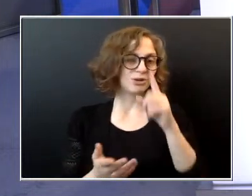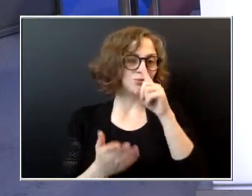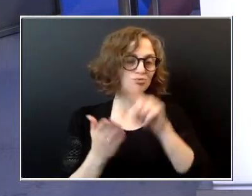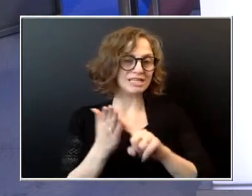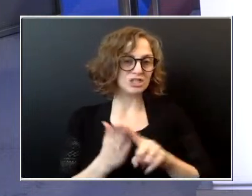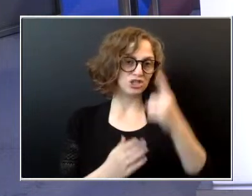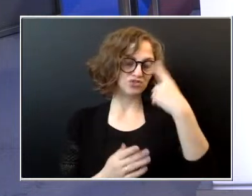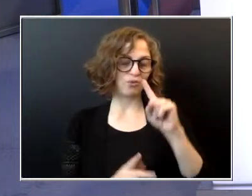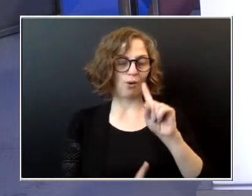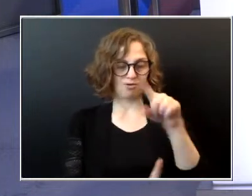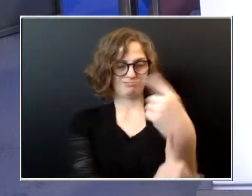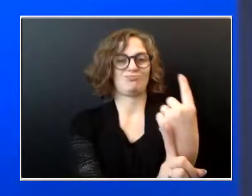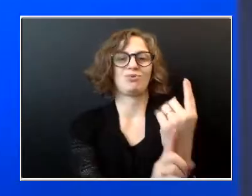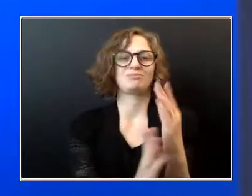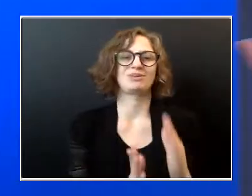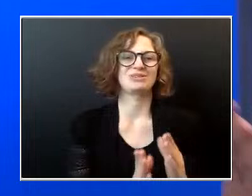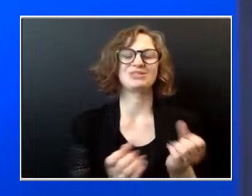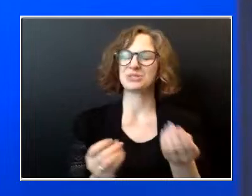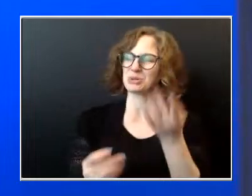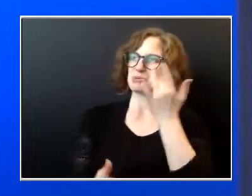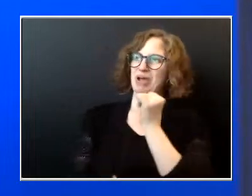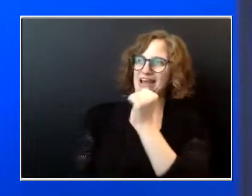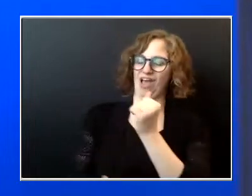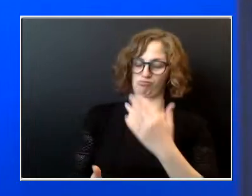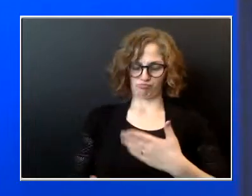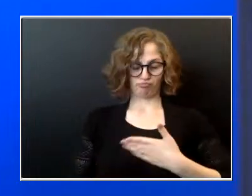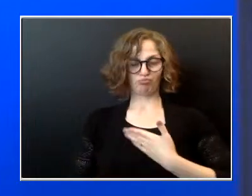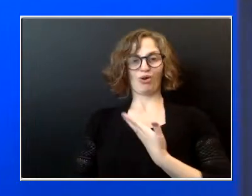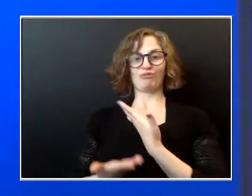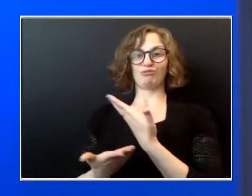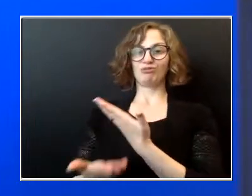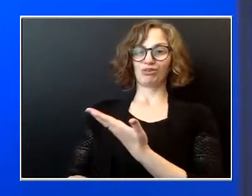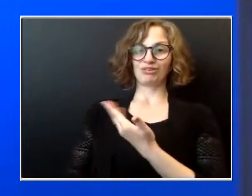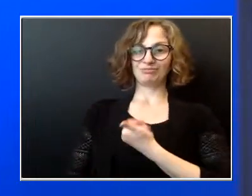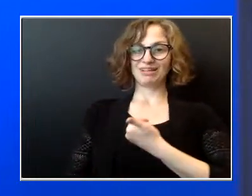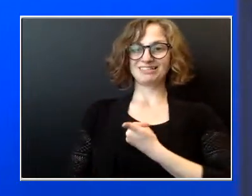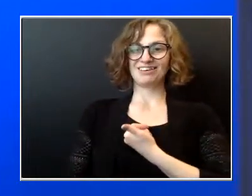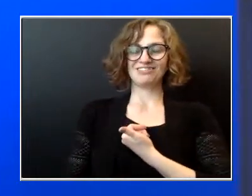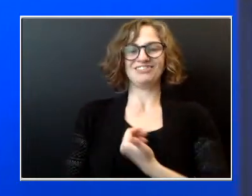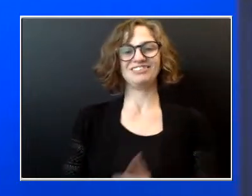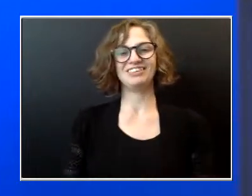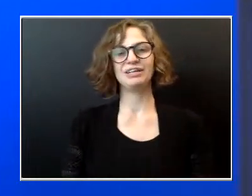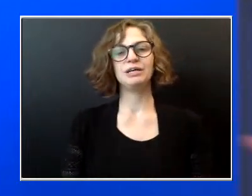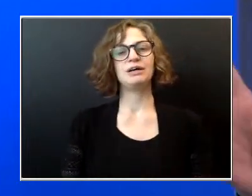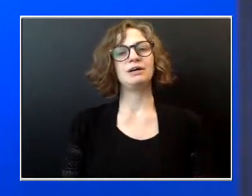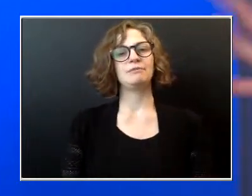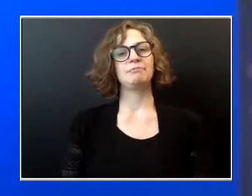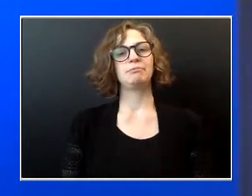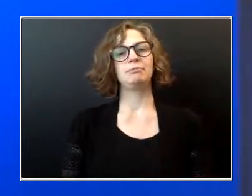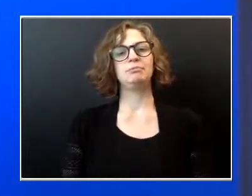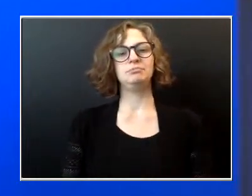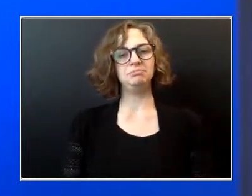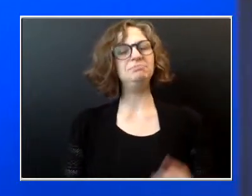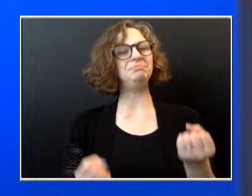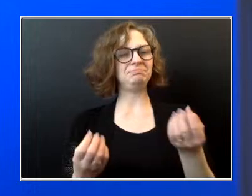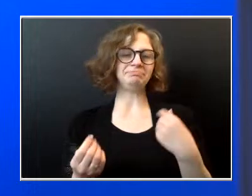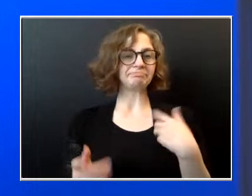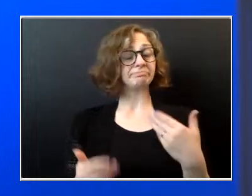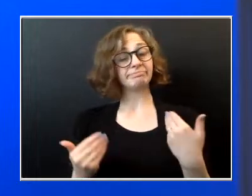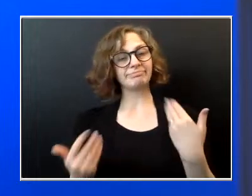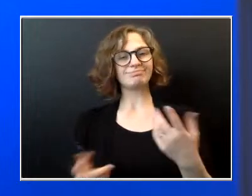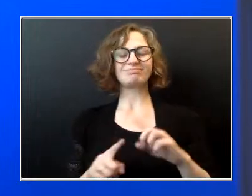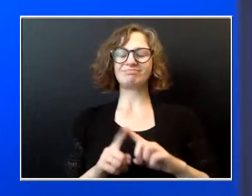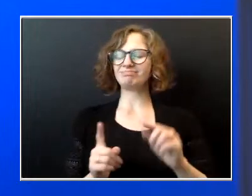not? Why not offer myself up, to be a subject for this? But so I did, but I really didn't